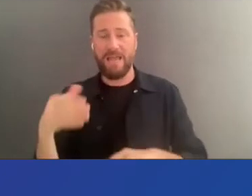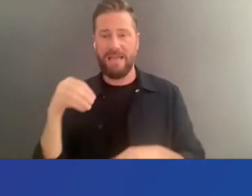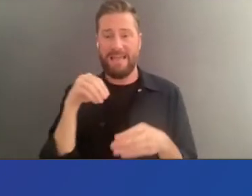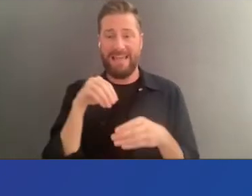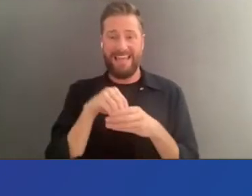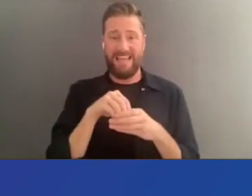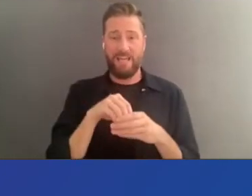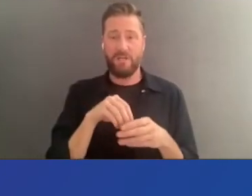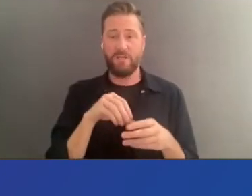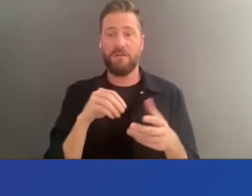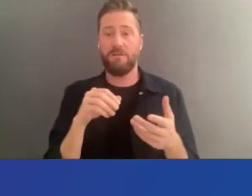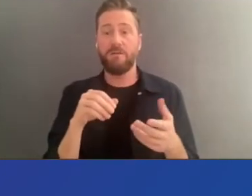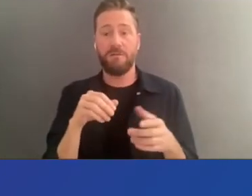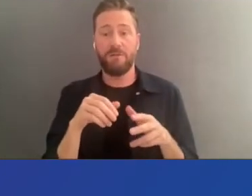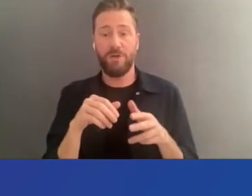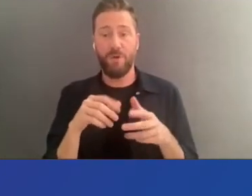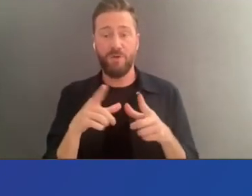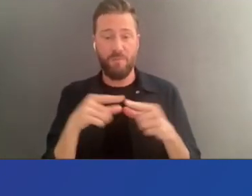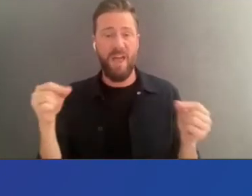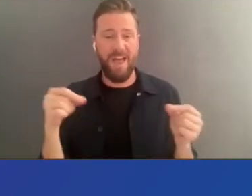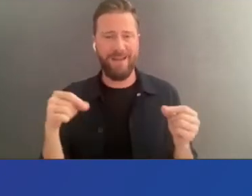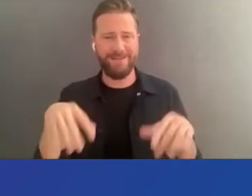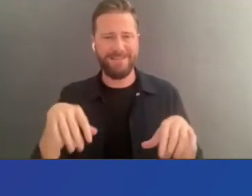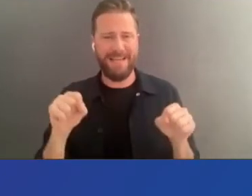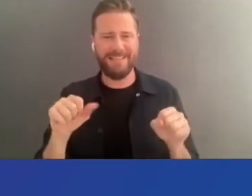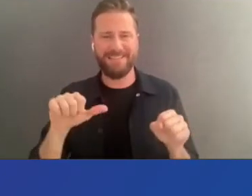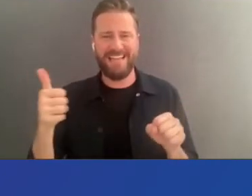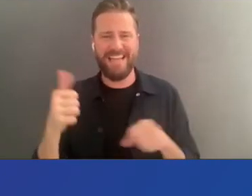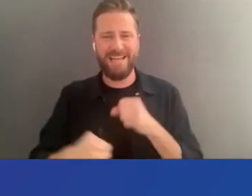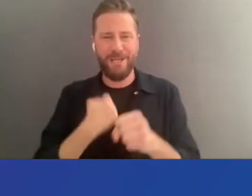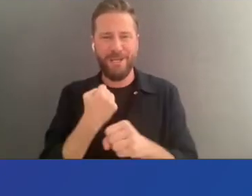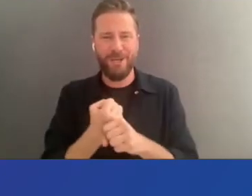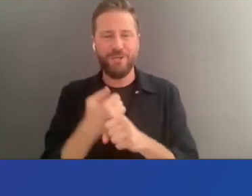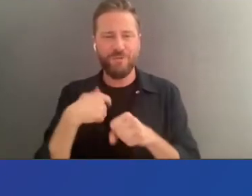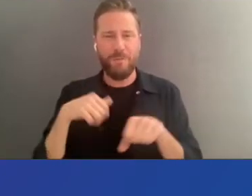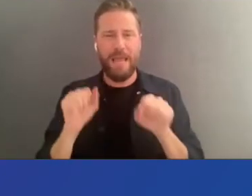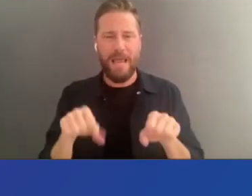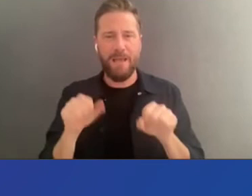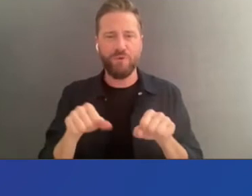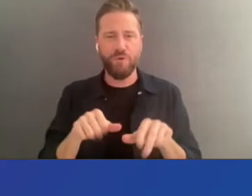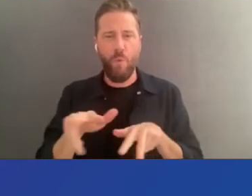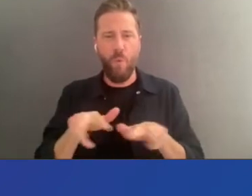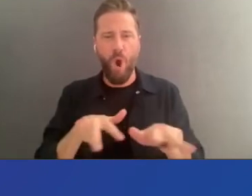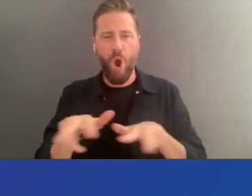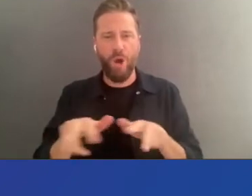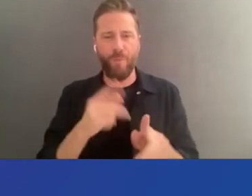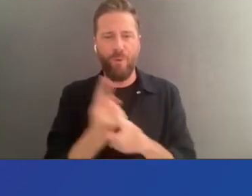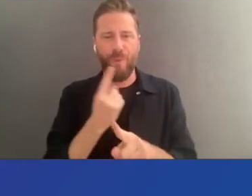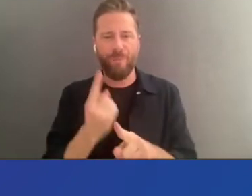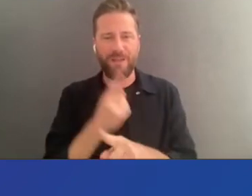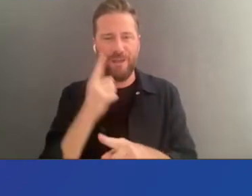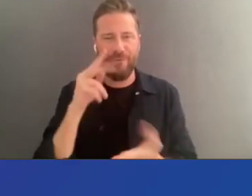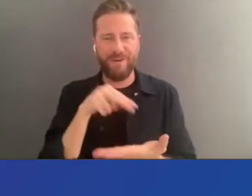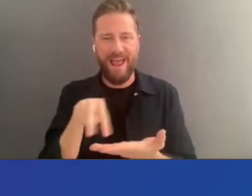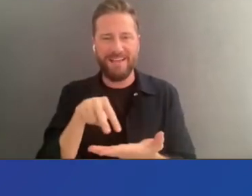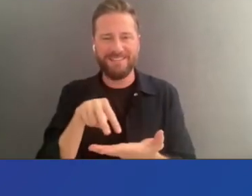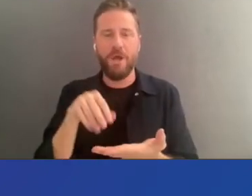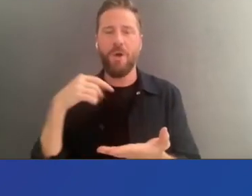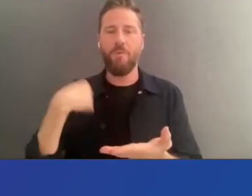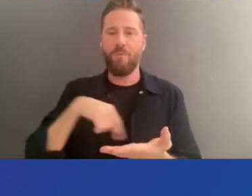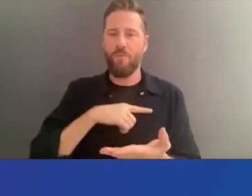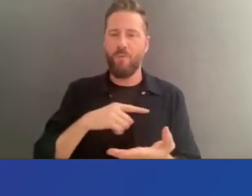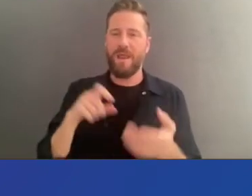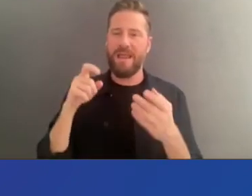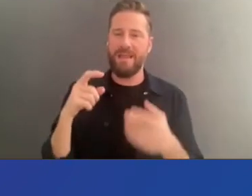to walk properly. But we have to hasten in this pace to teach them more